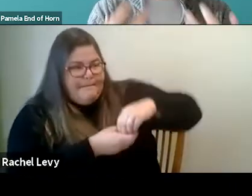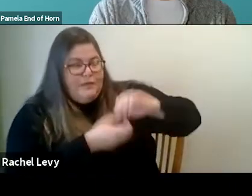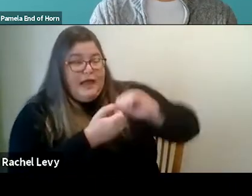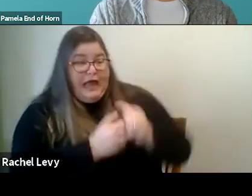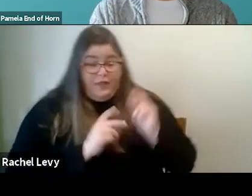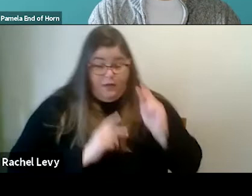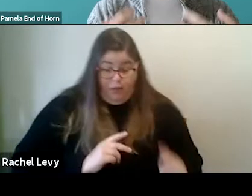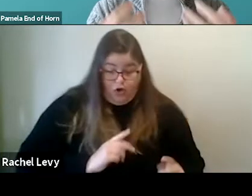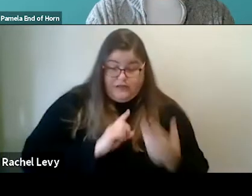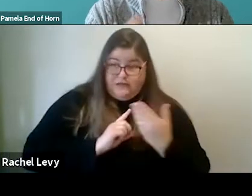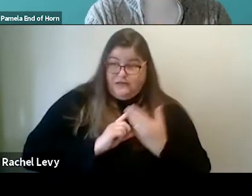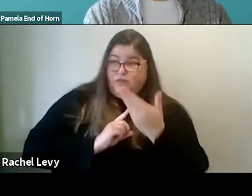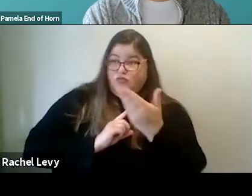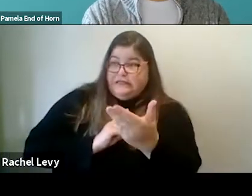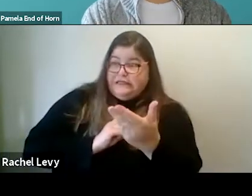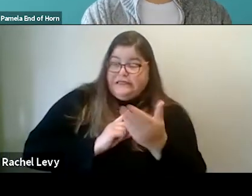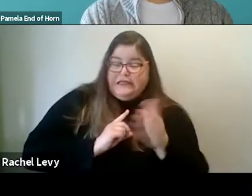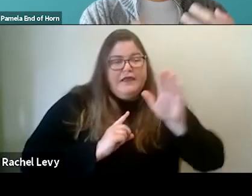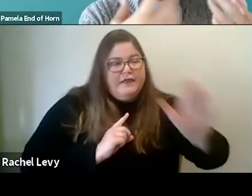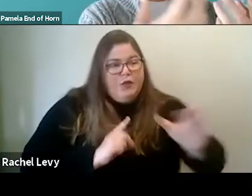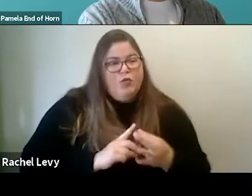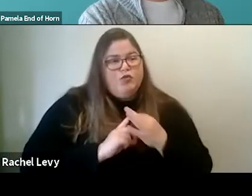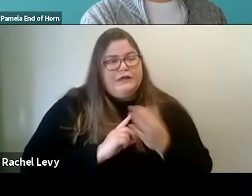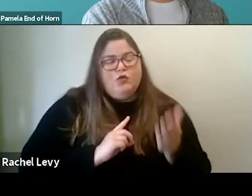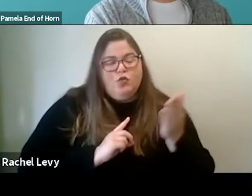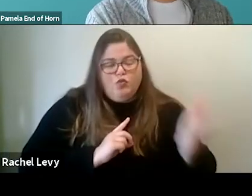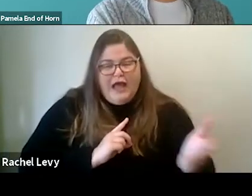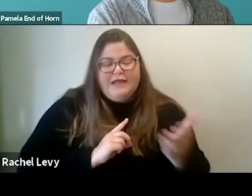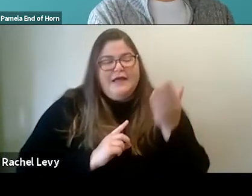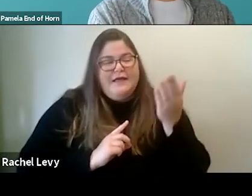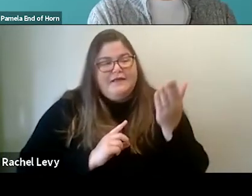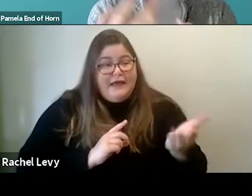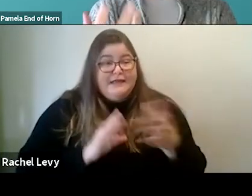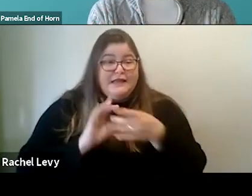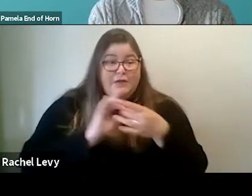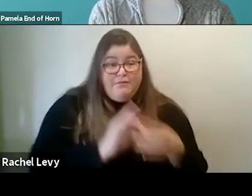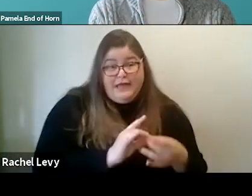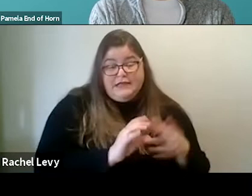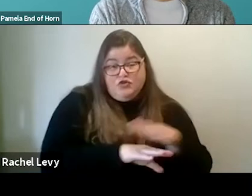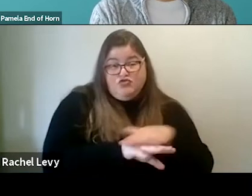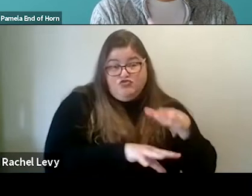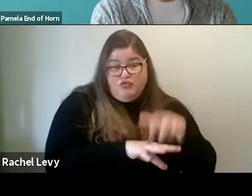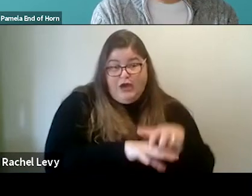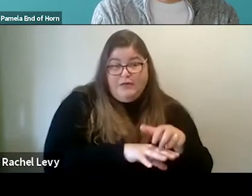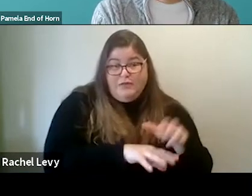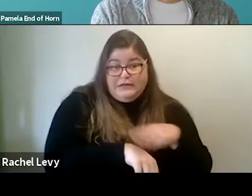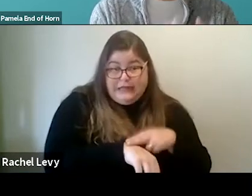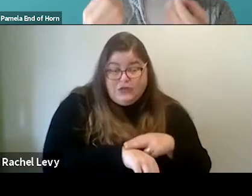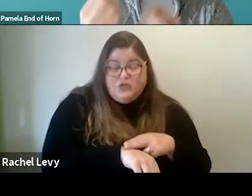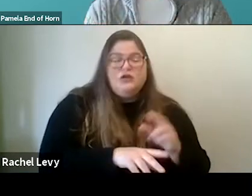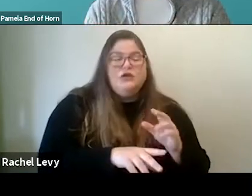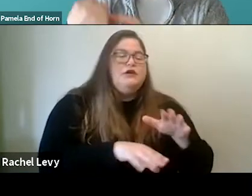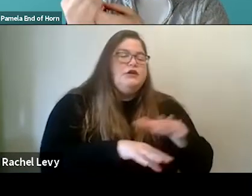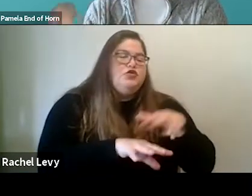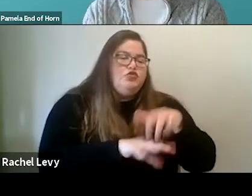presenting, they're presenting in their own unique way that's based in tribal nation, based in tribal cultural, tribal